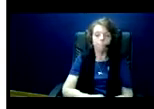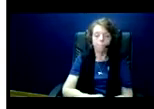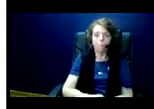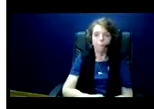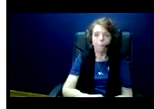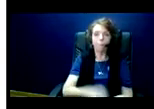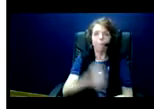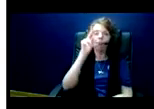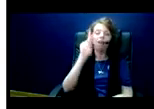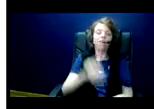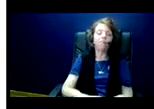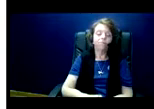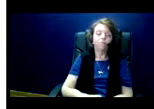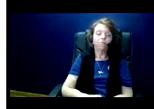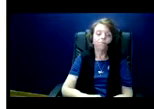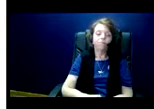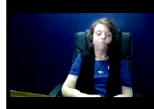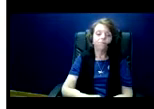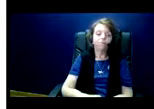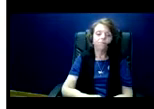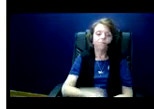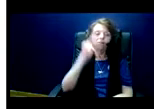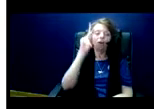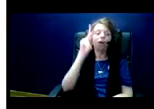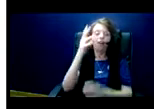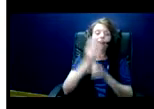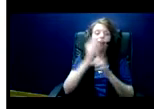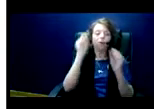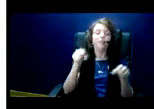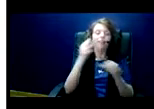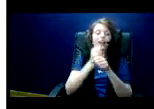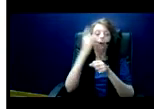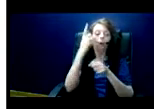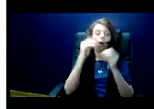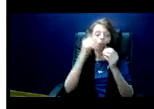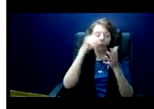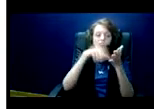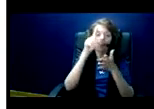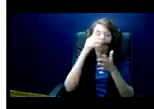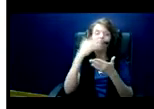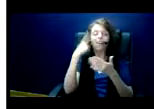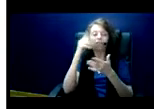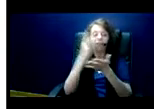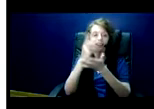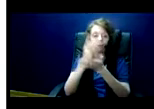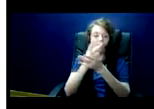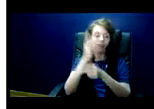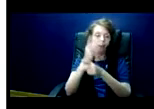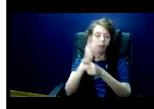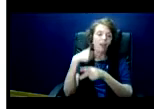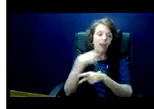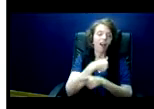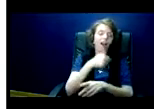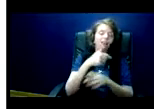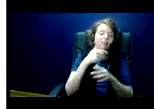get one more? Oh, we can get one more check. I'm so sorry. We forgot. Thanks for keeping us honest. You're welcome. Oh, can